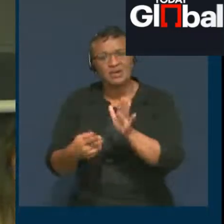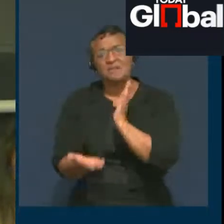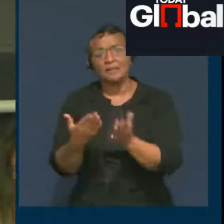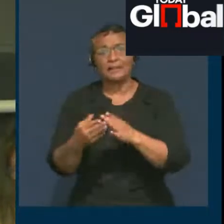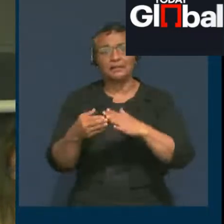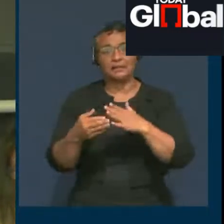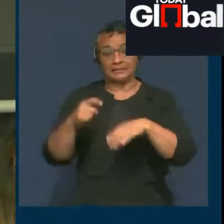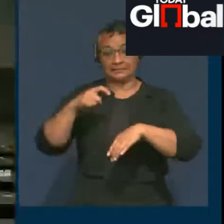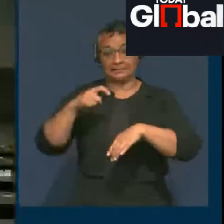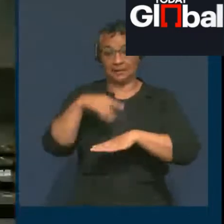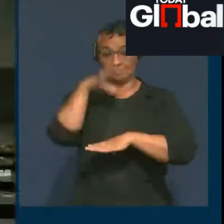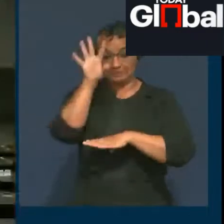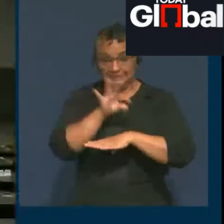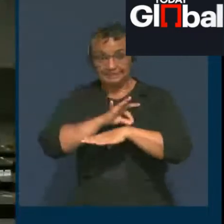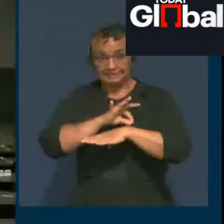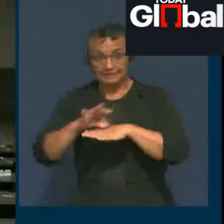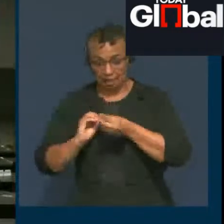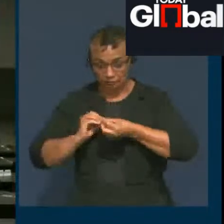stage?